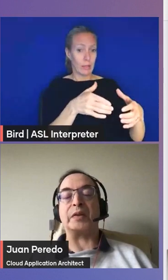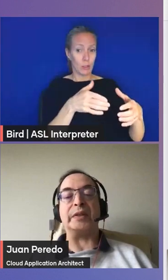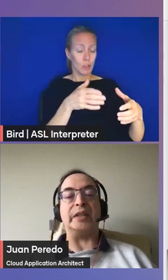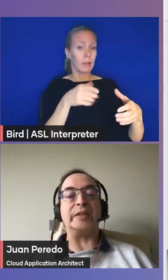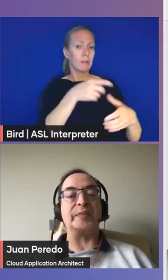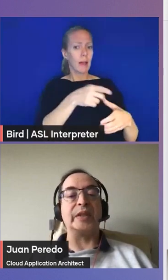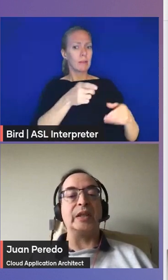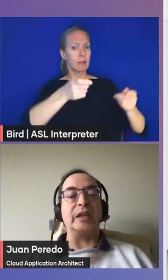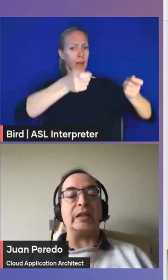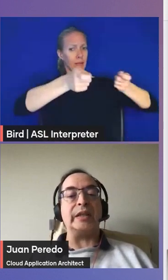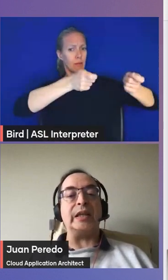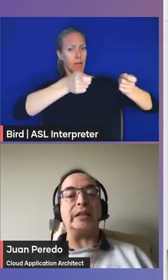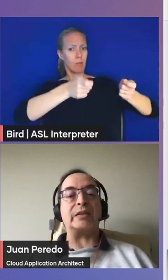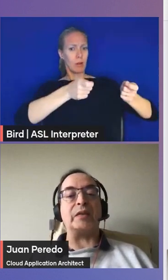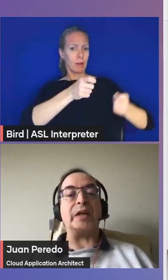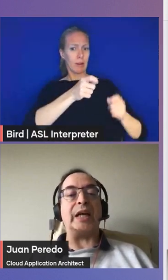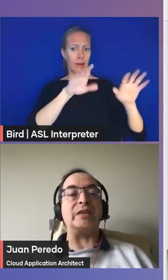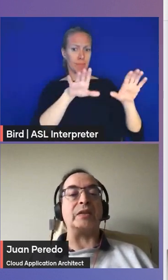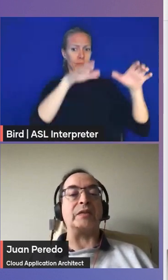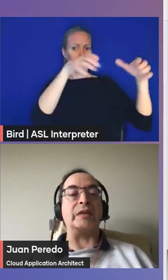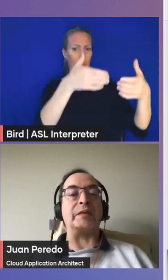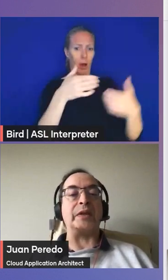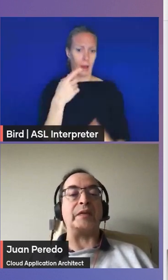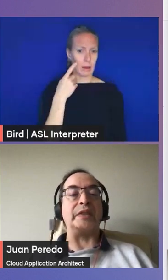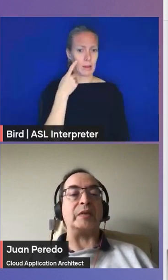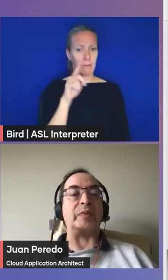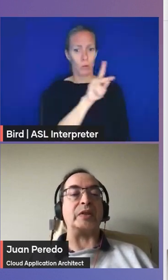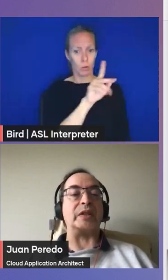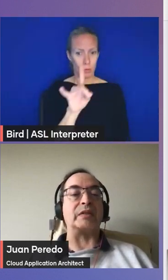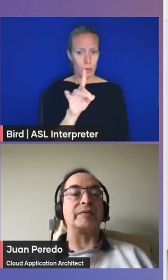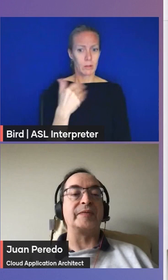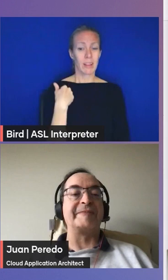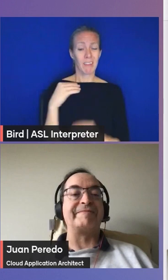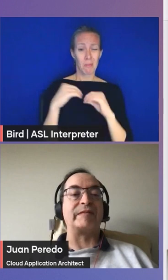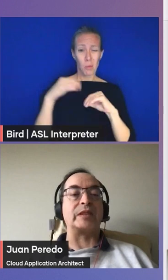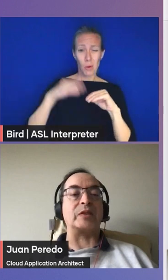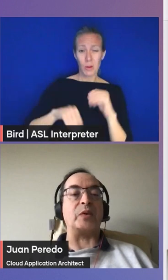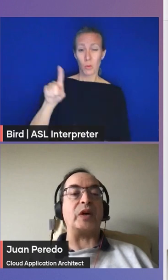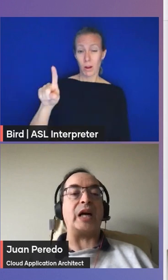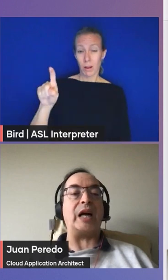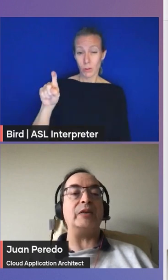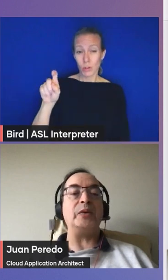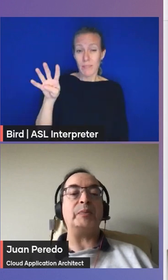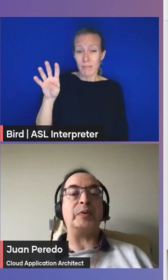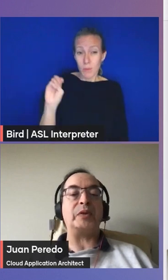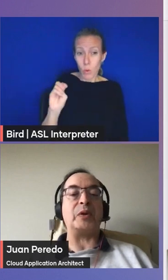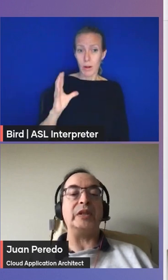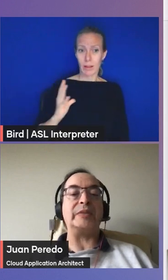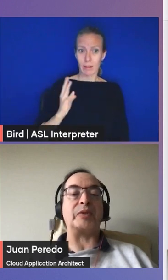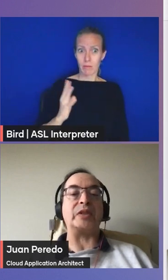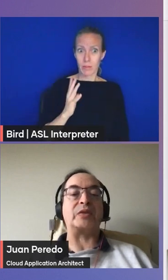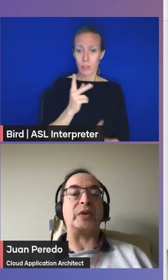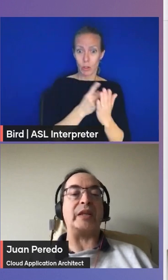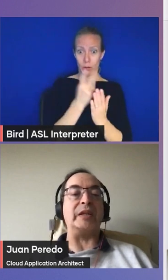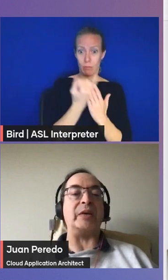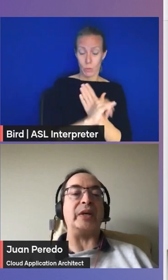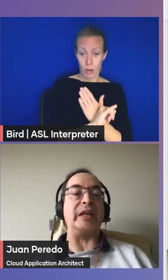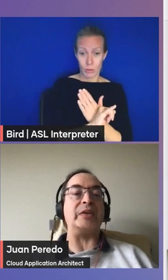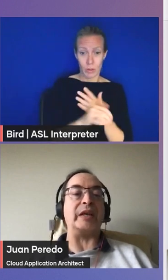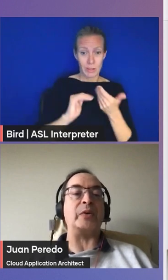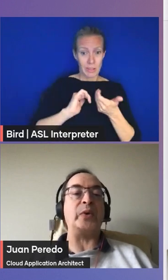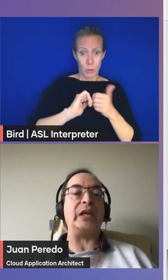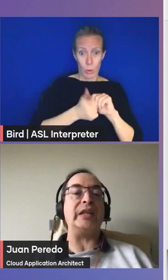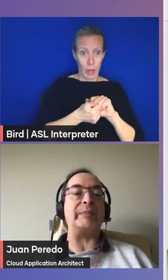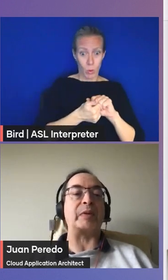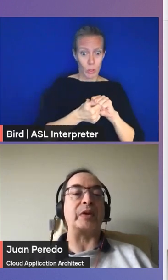for Kubernetes. They list over 140 official projects. So how do you put all these projects together in a way that you